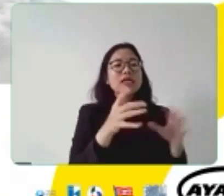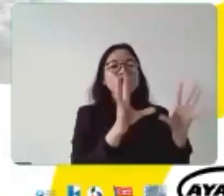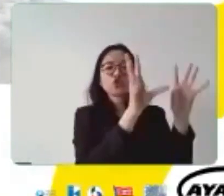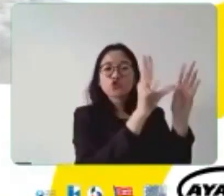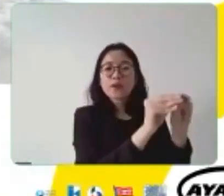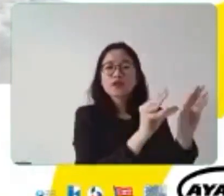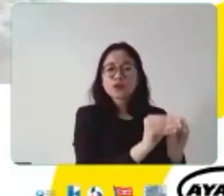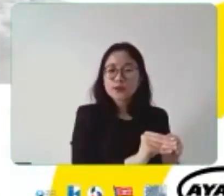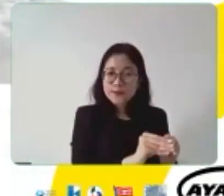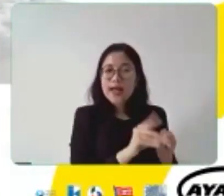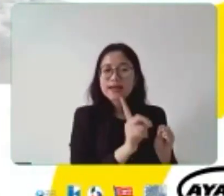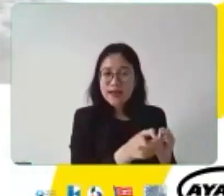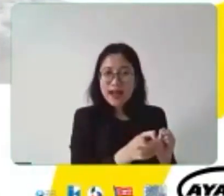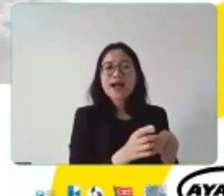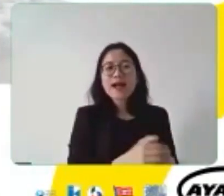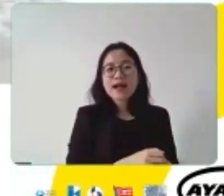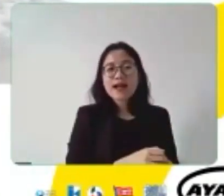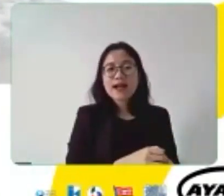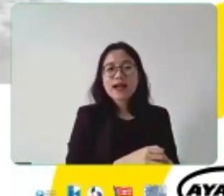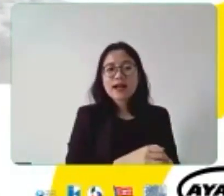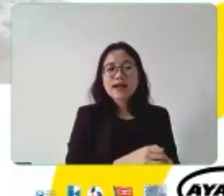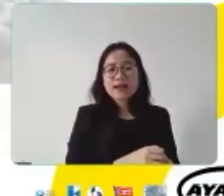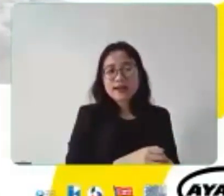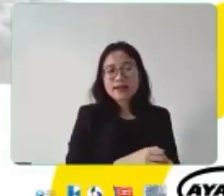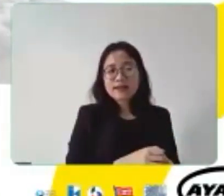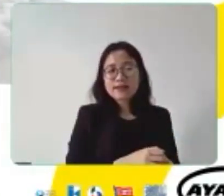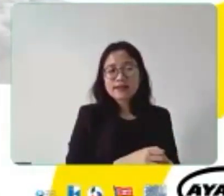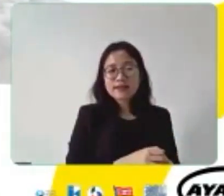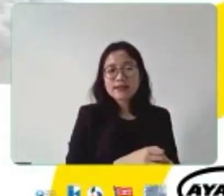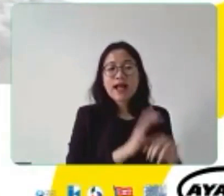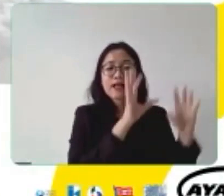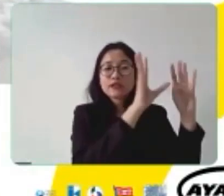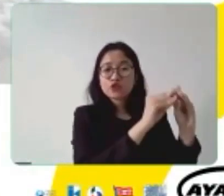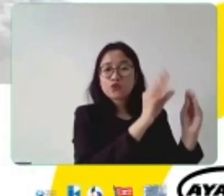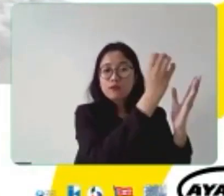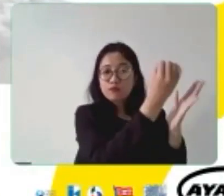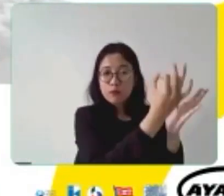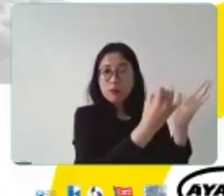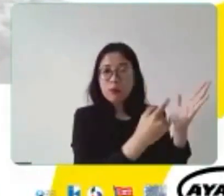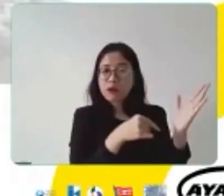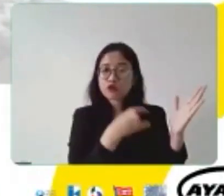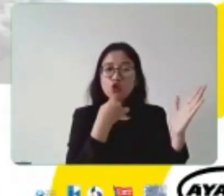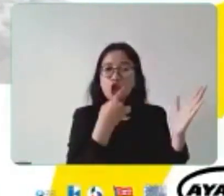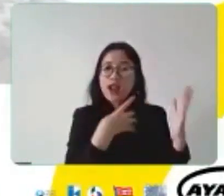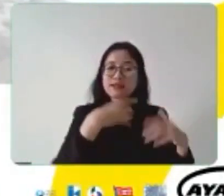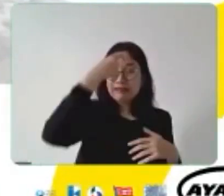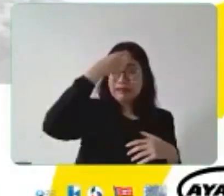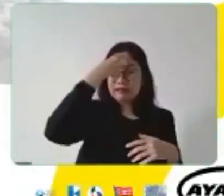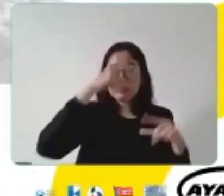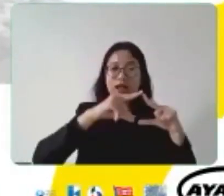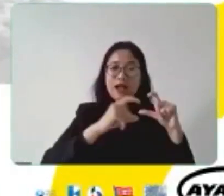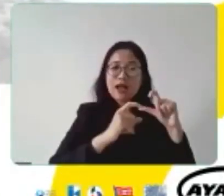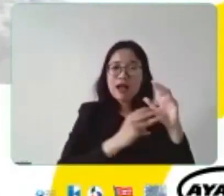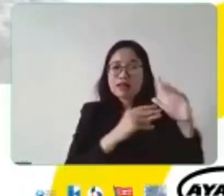have a higher risk compared to children. When we look at ED visits, emergency department